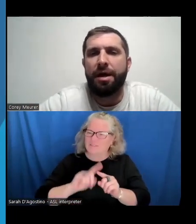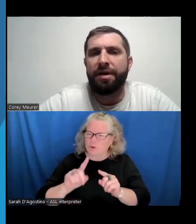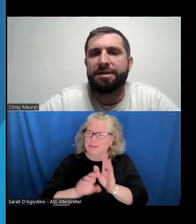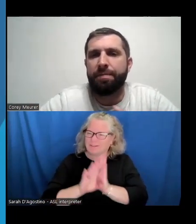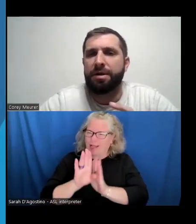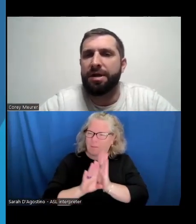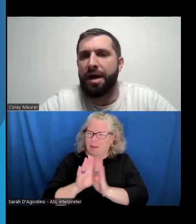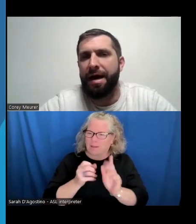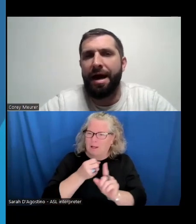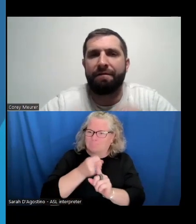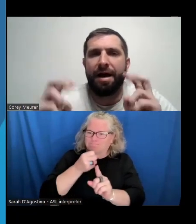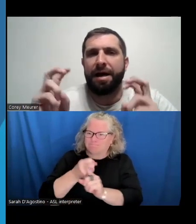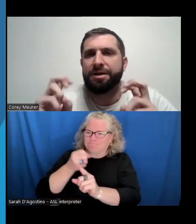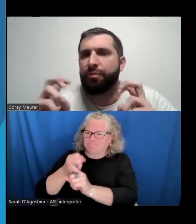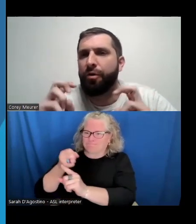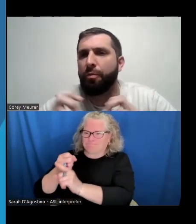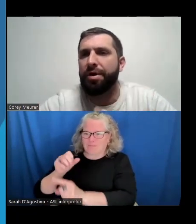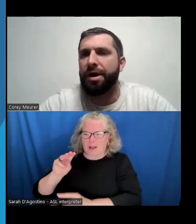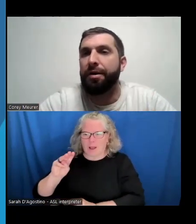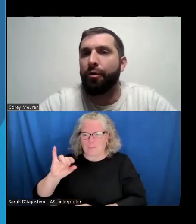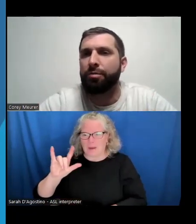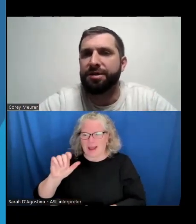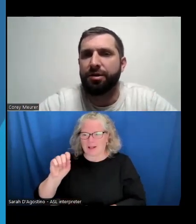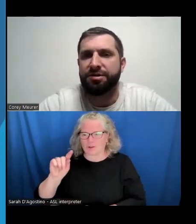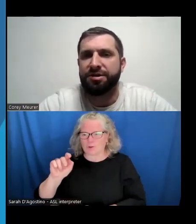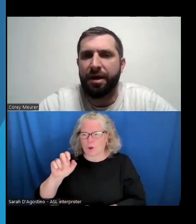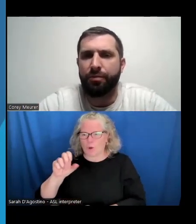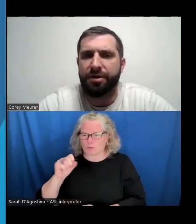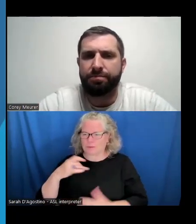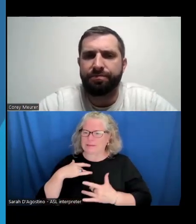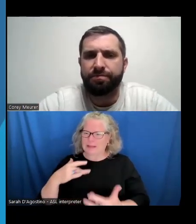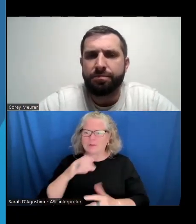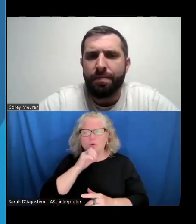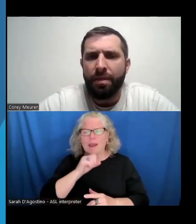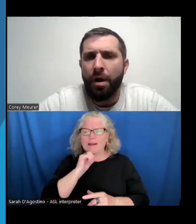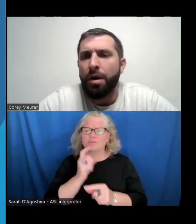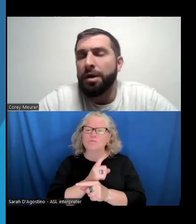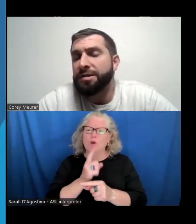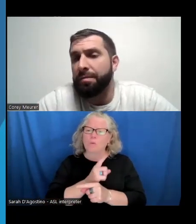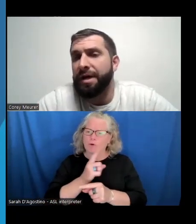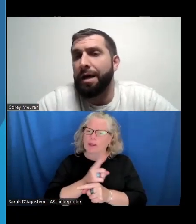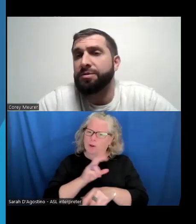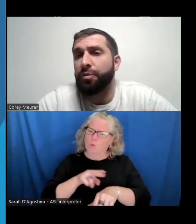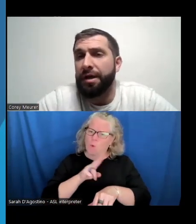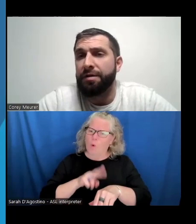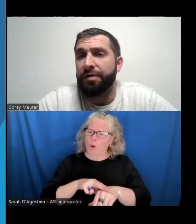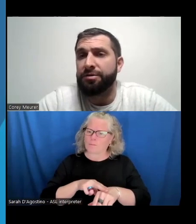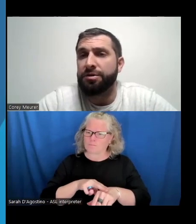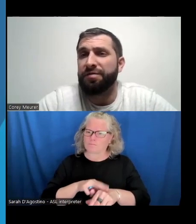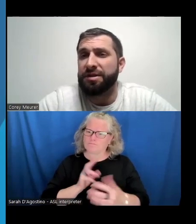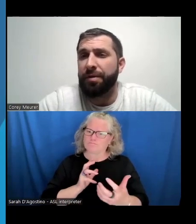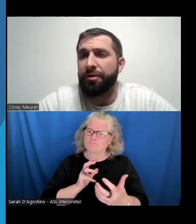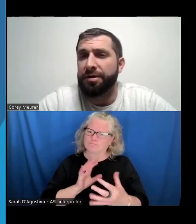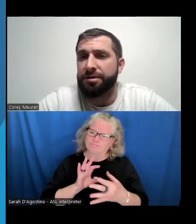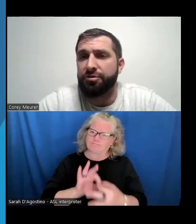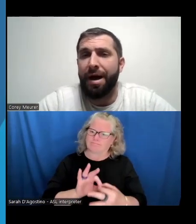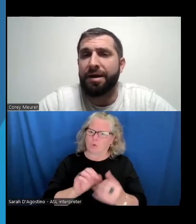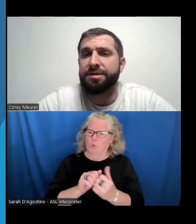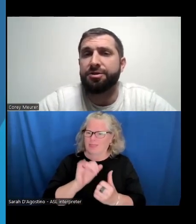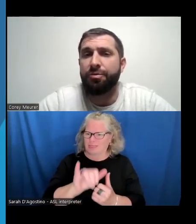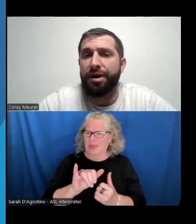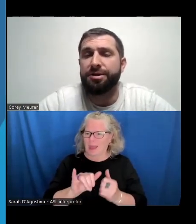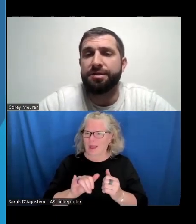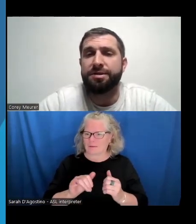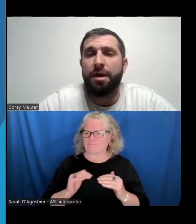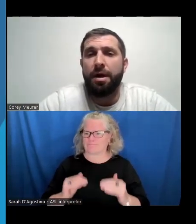milestones, they typically kind of have age appropriate norms associated with them. Sometimes when individuals have experienced